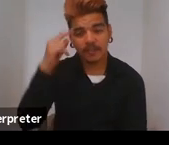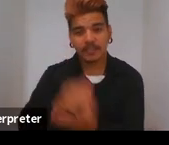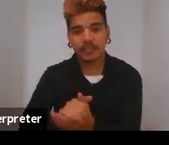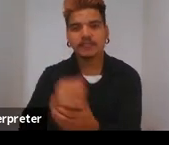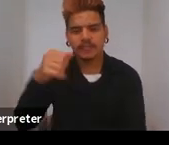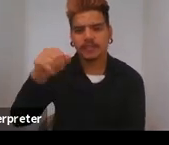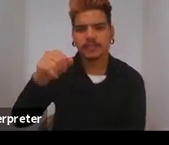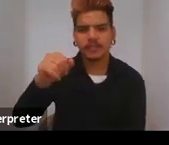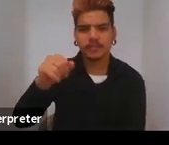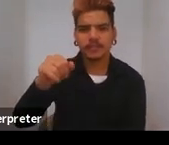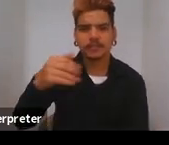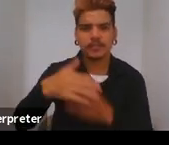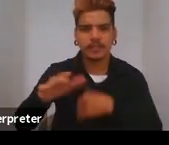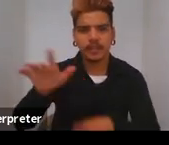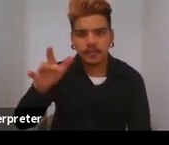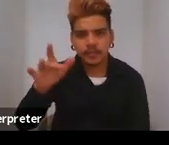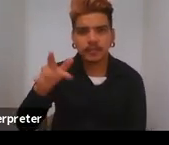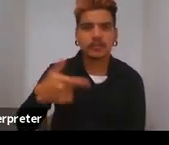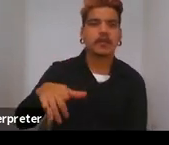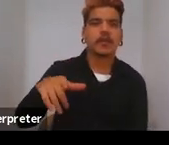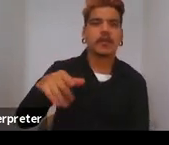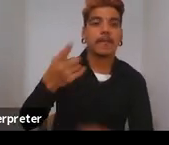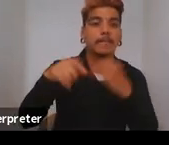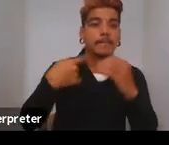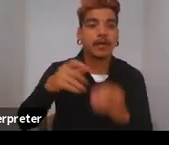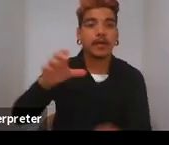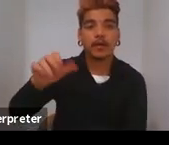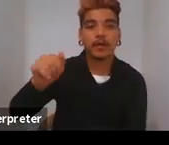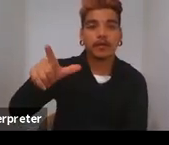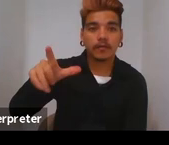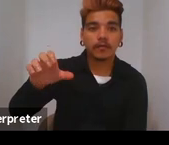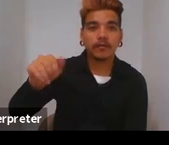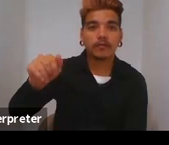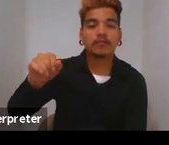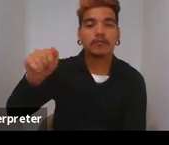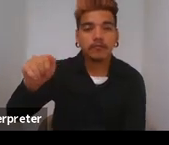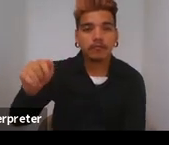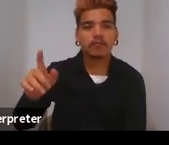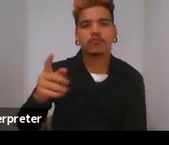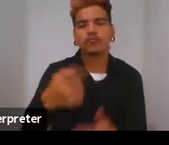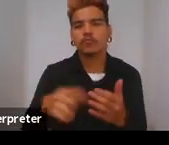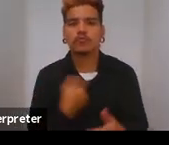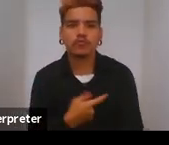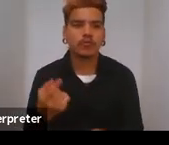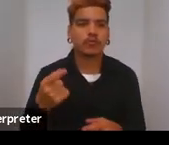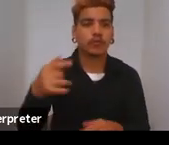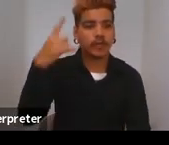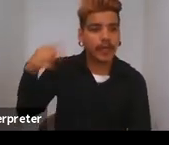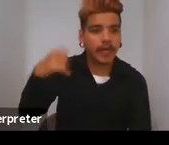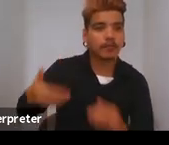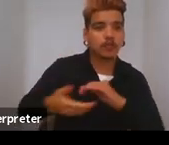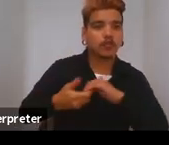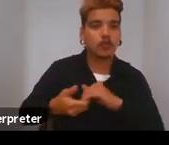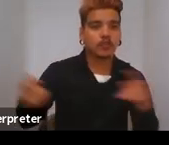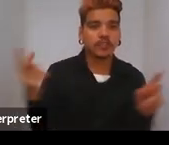There's a slide in here about called CASA. So a little bit about who we are, the California Coalition Against Sexual Assault. I